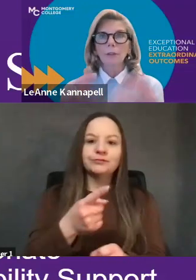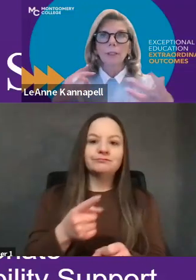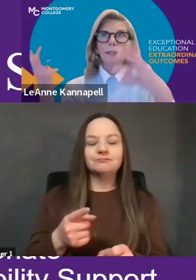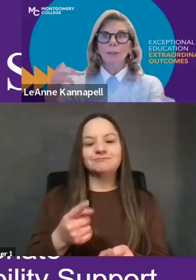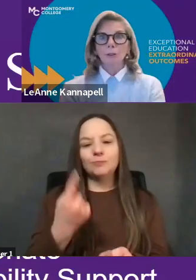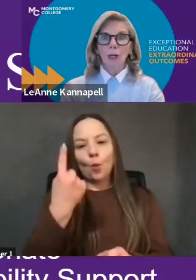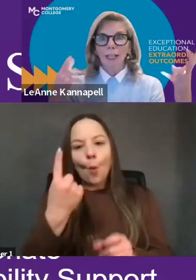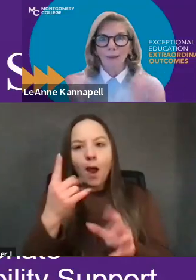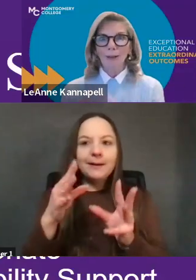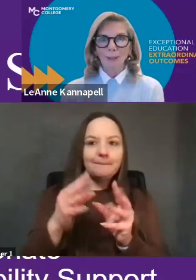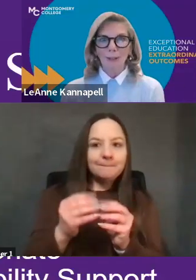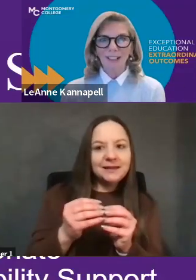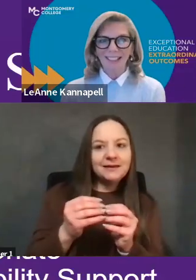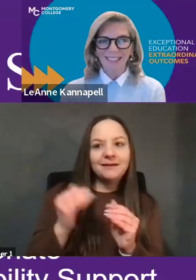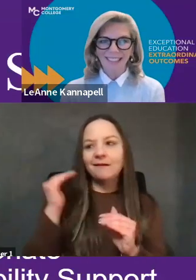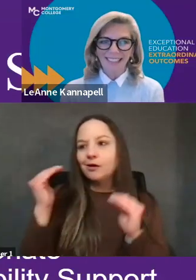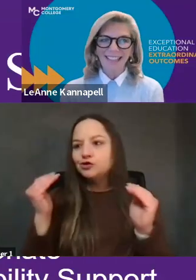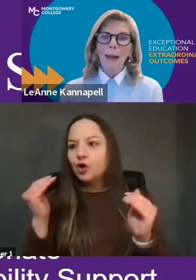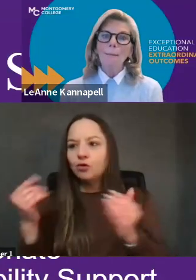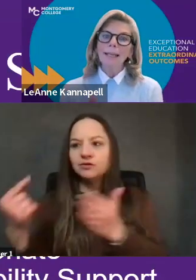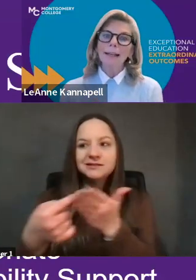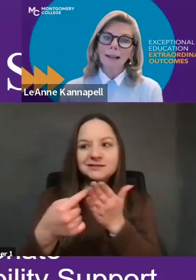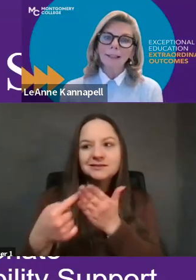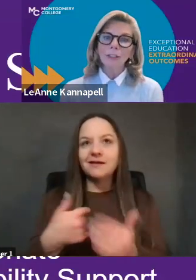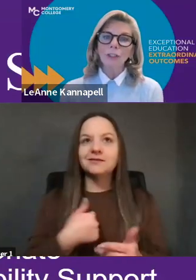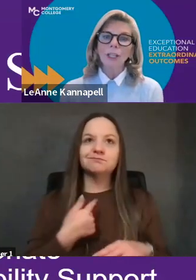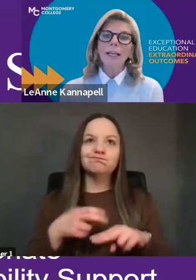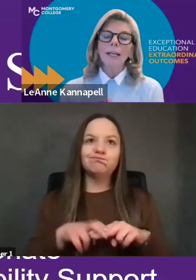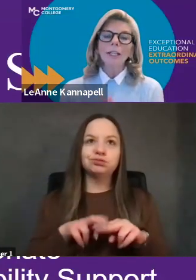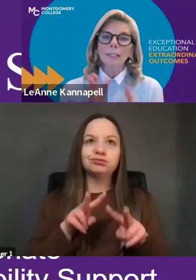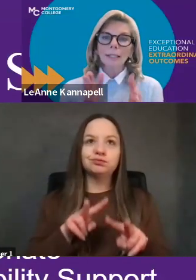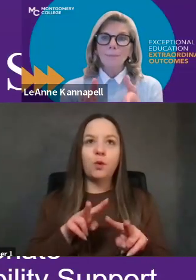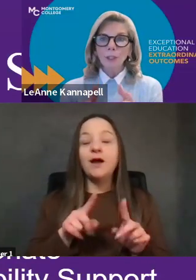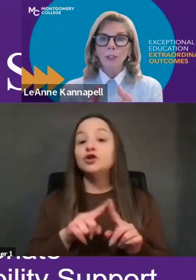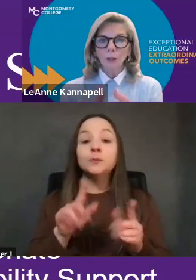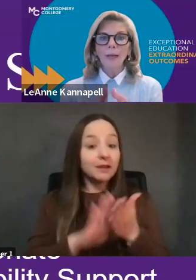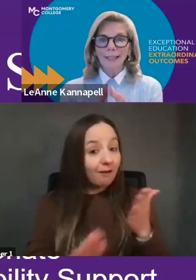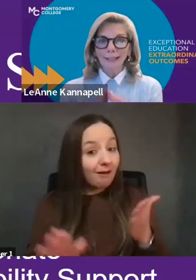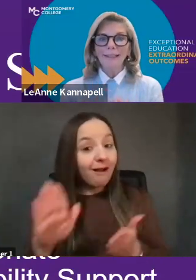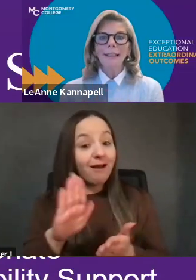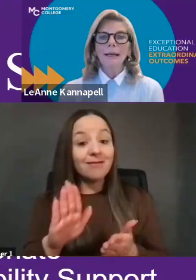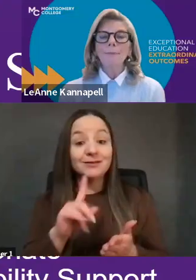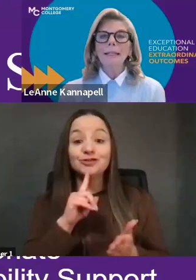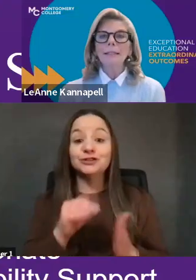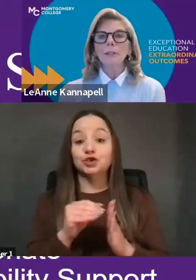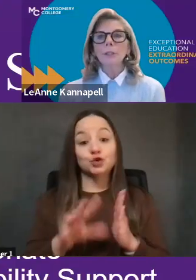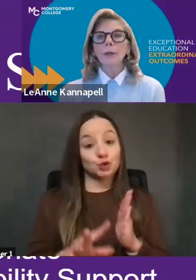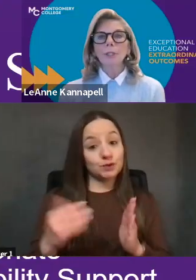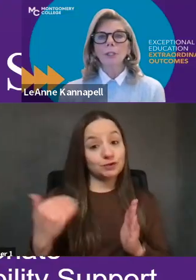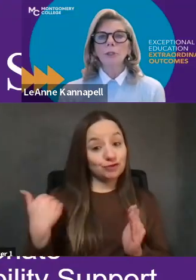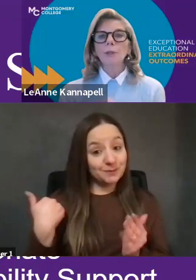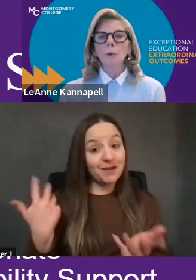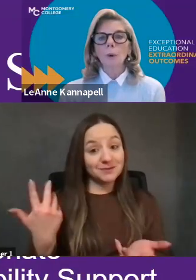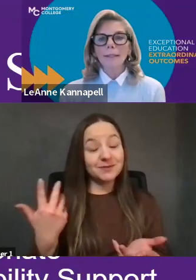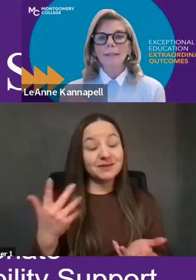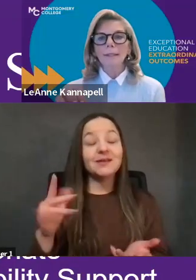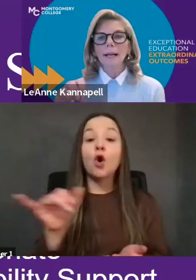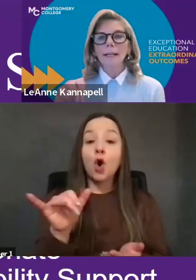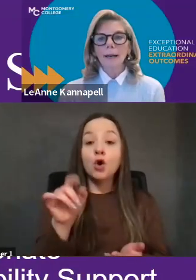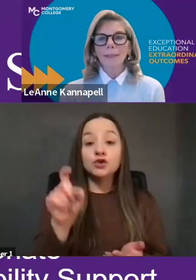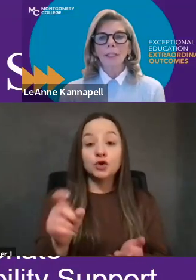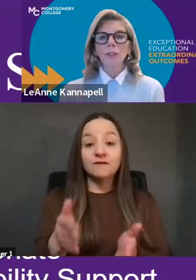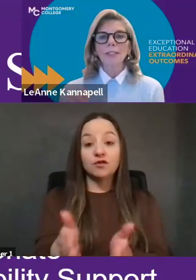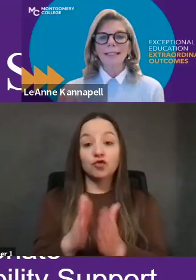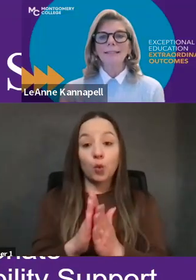little bit, all the adults are talking around you, that kind of thing. But in college, it's up to you again, but it's also up to you to